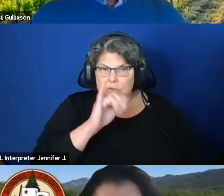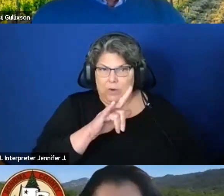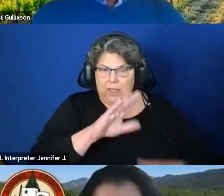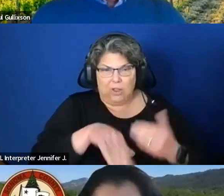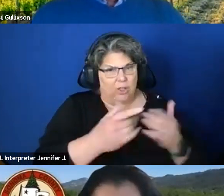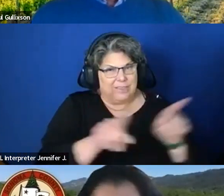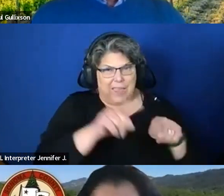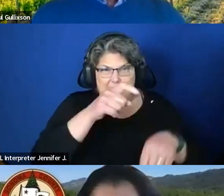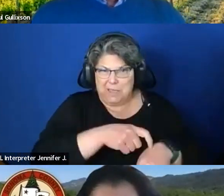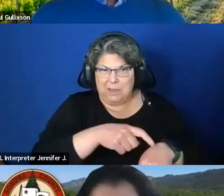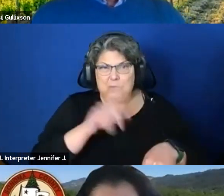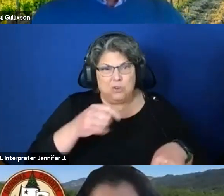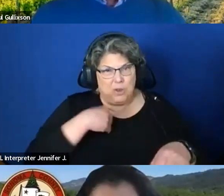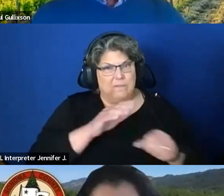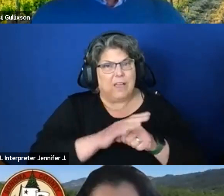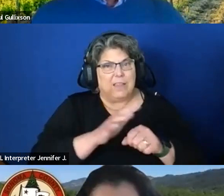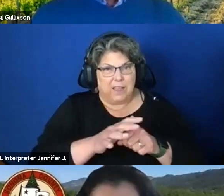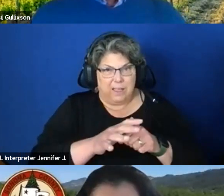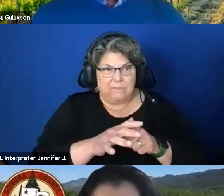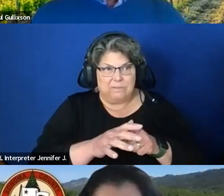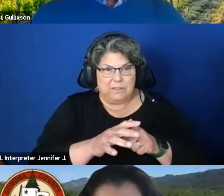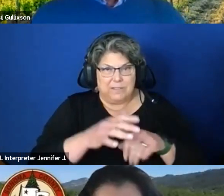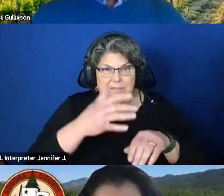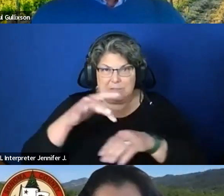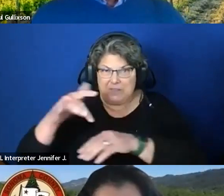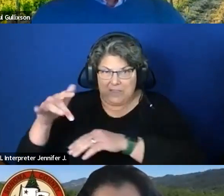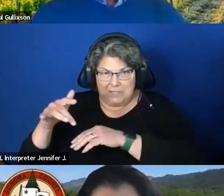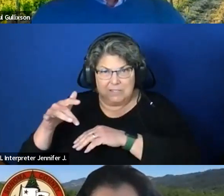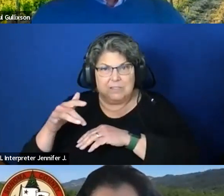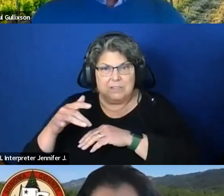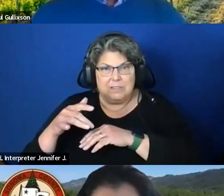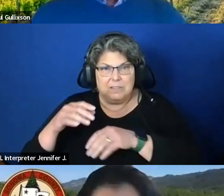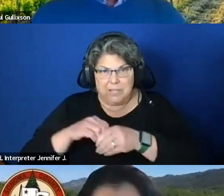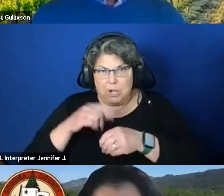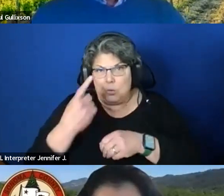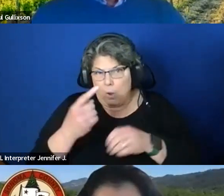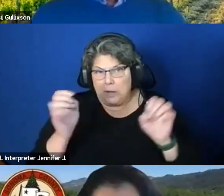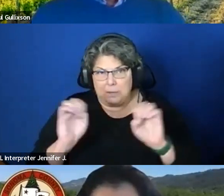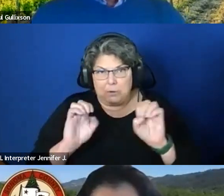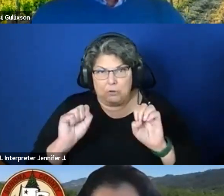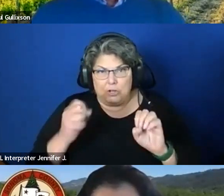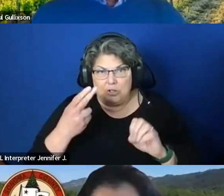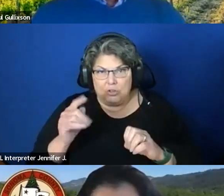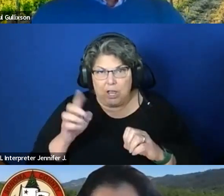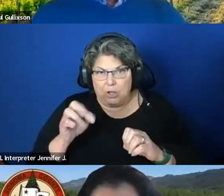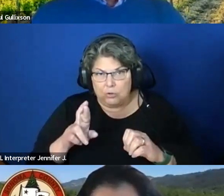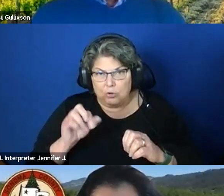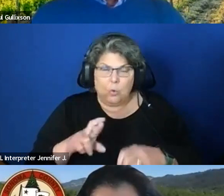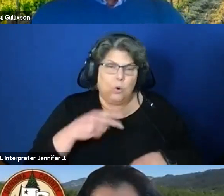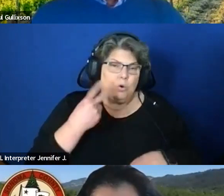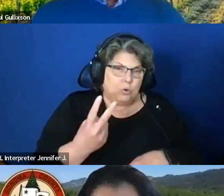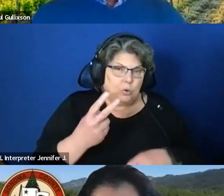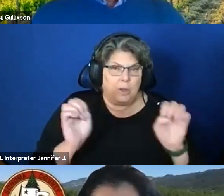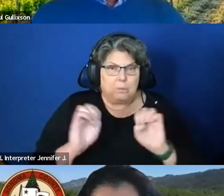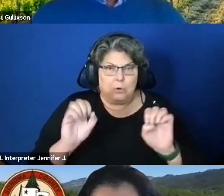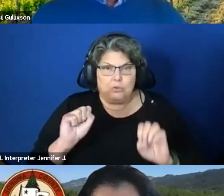we need to have enough capacity in one emergency shelter or 2 emergency shelters